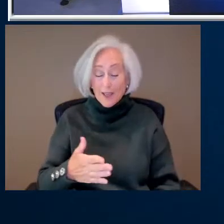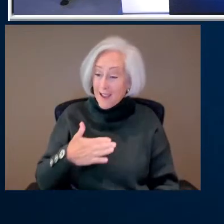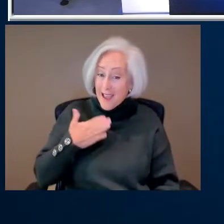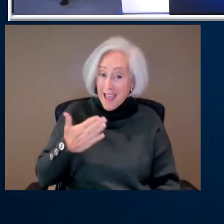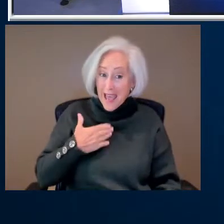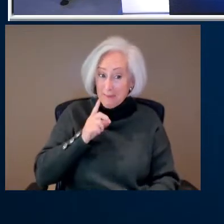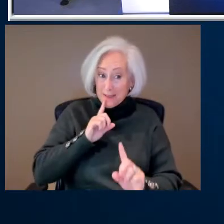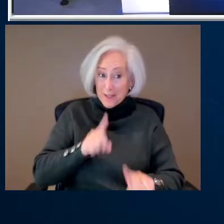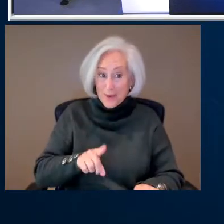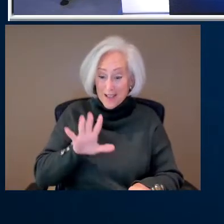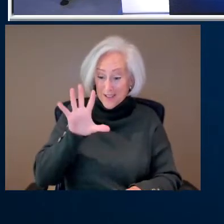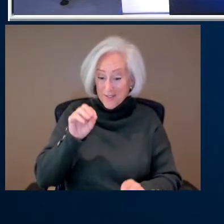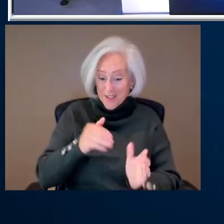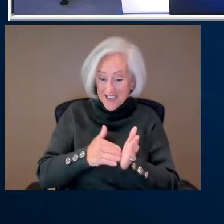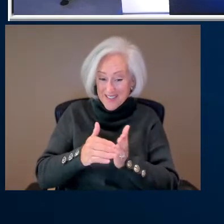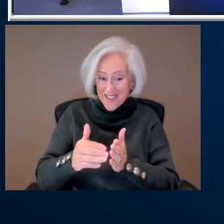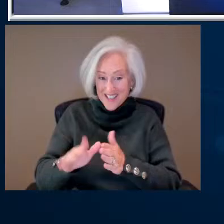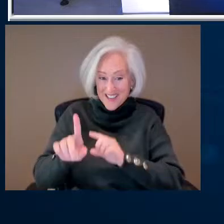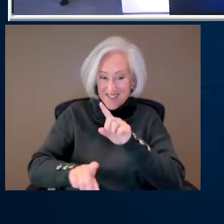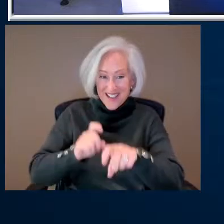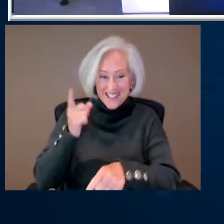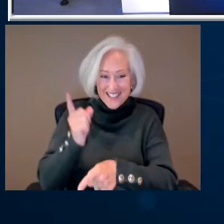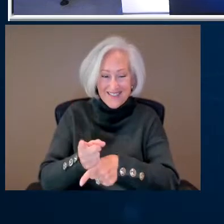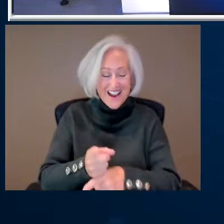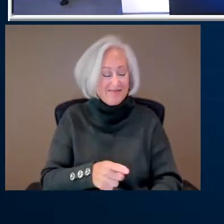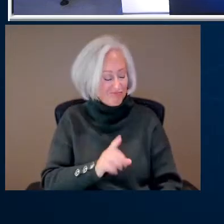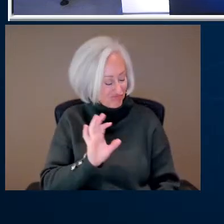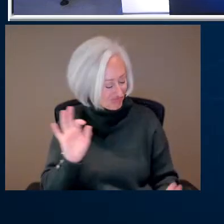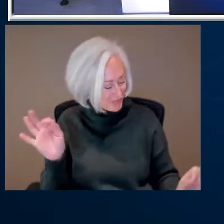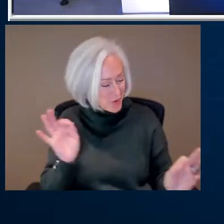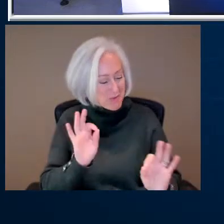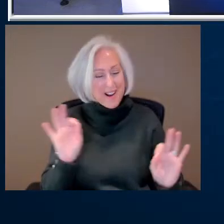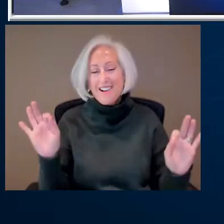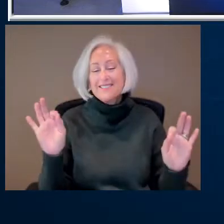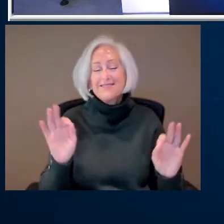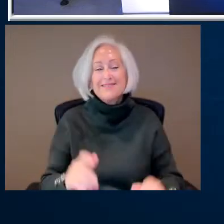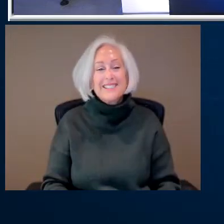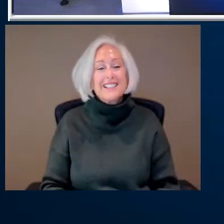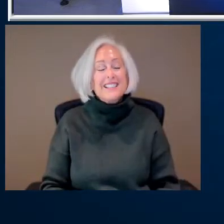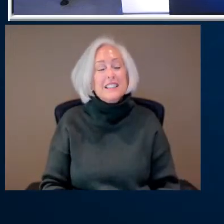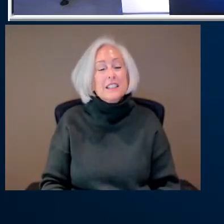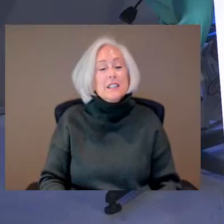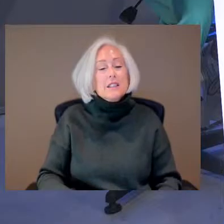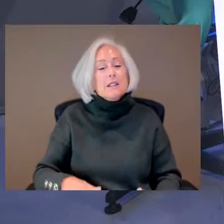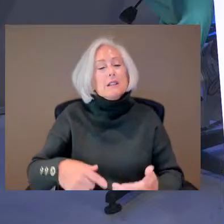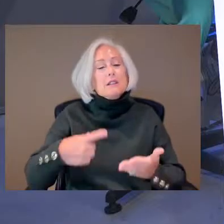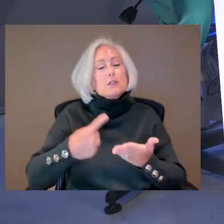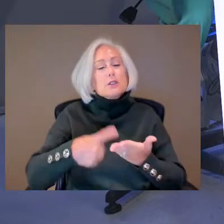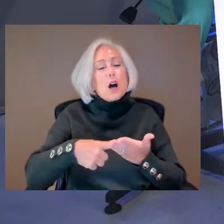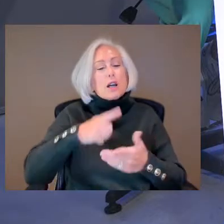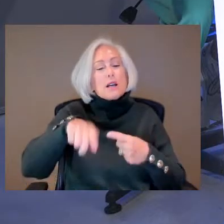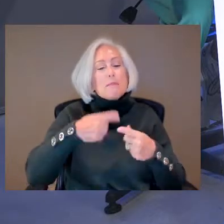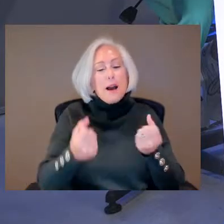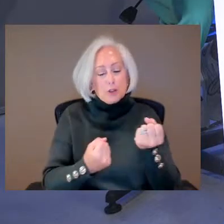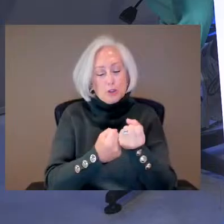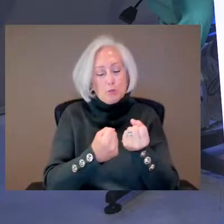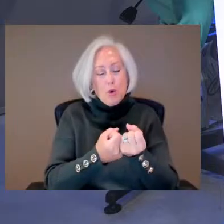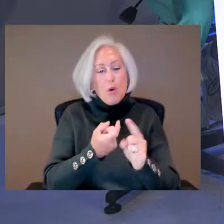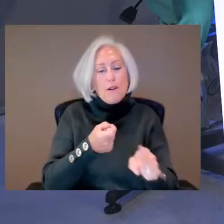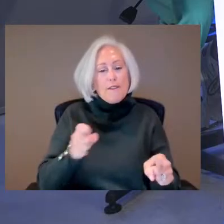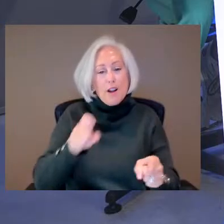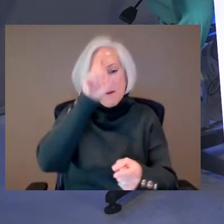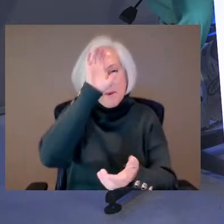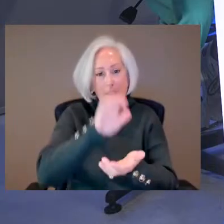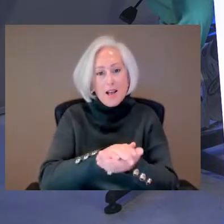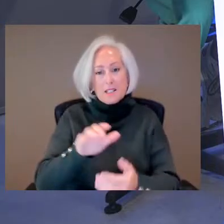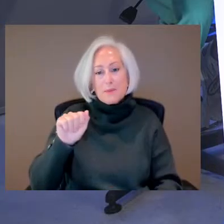problem. We were talking about the support that Reggie had with her husband, Alan, and we noticed in that piece where